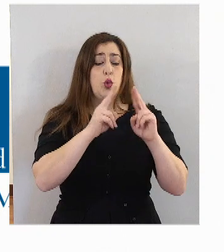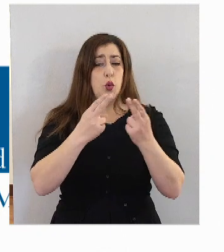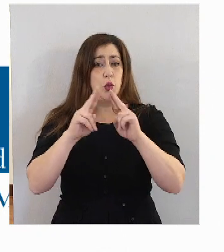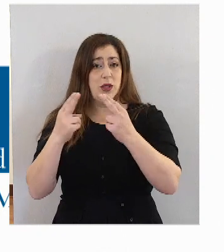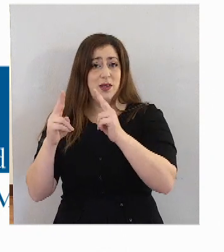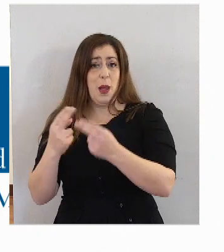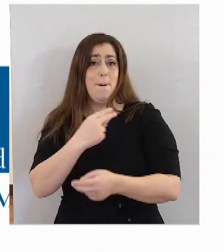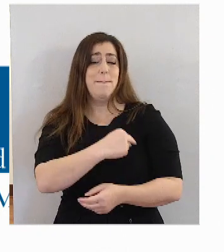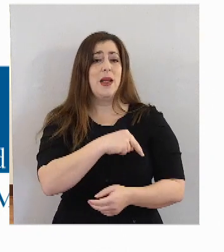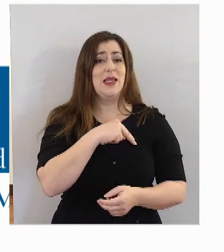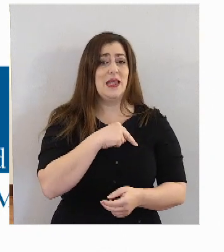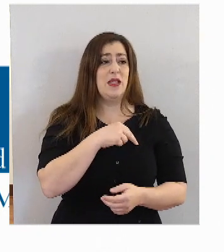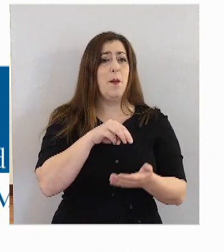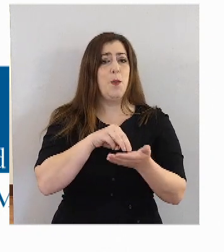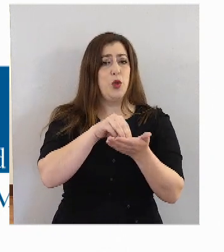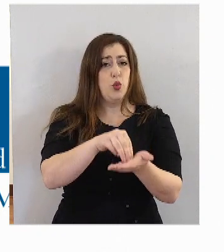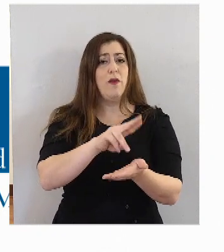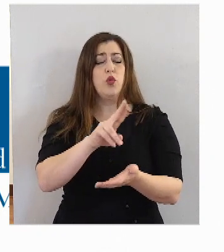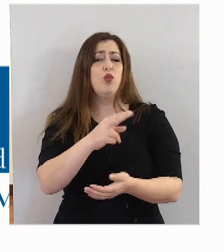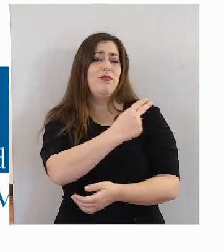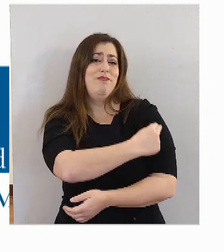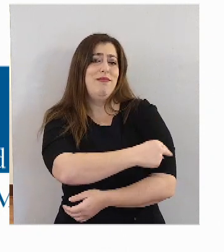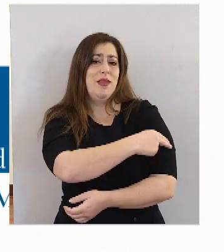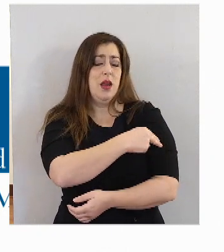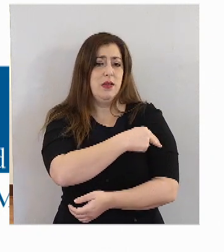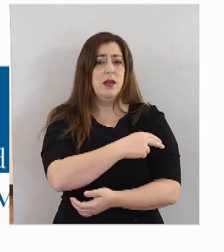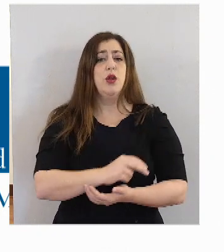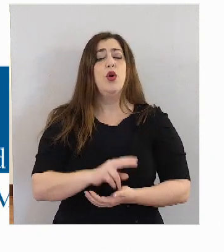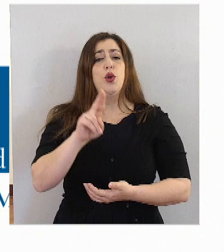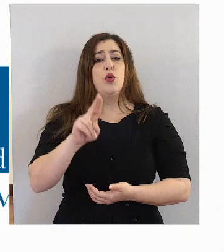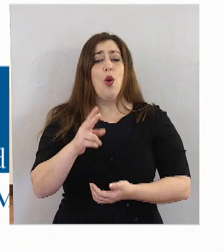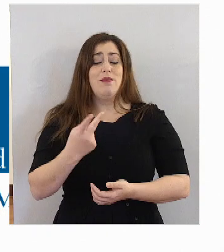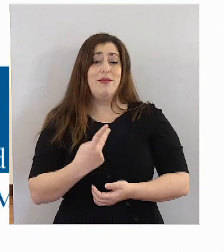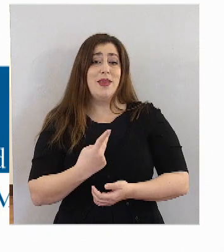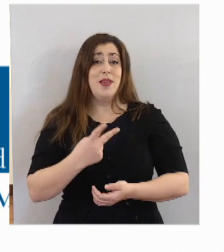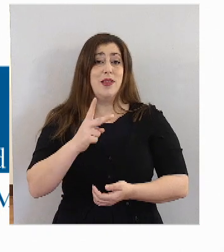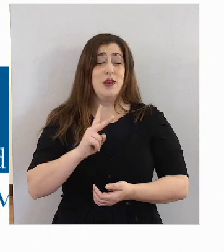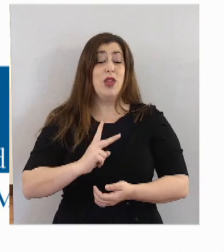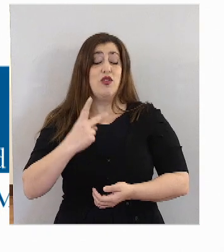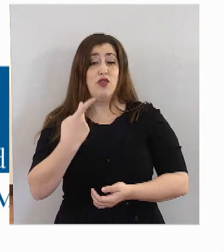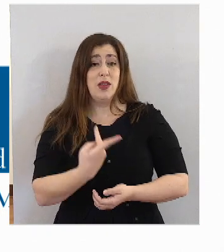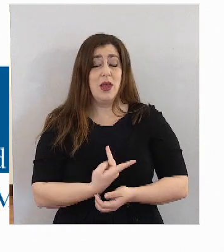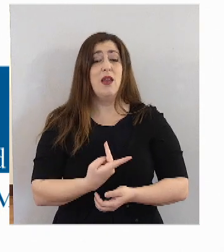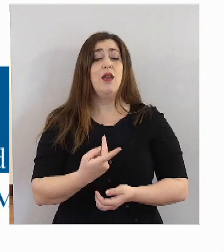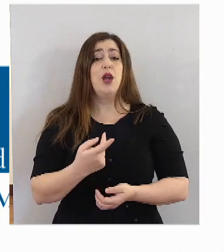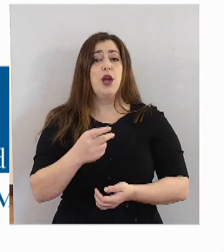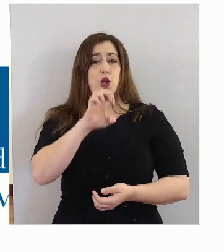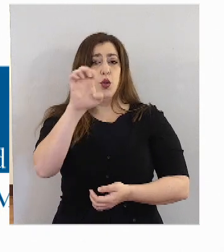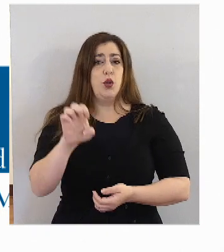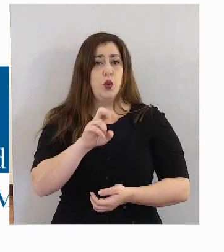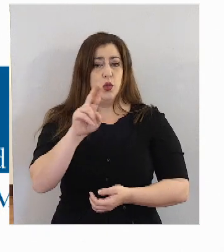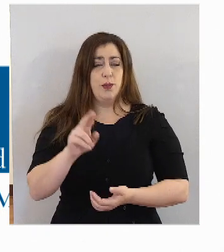number of associate partners, which included ILGA Europe, Transgender Europe, and Stewart Healthcare. The project also